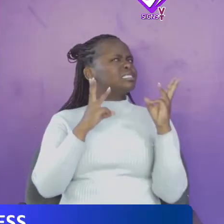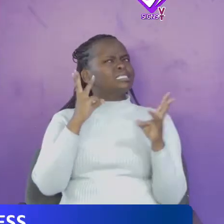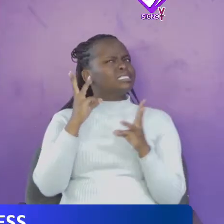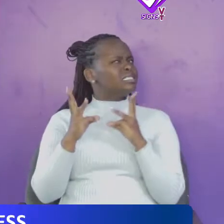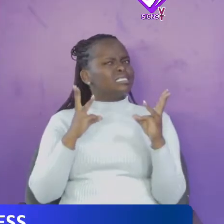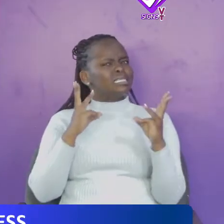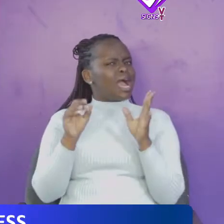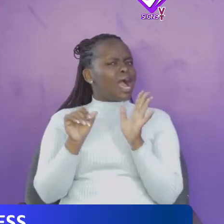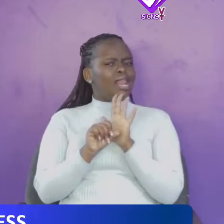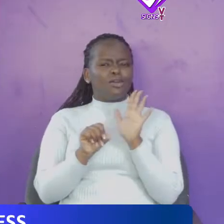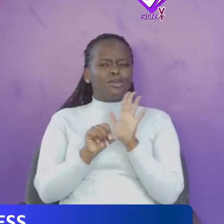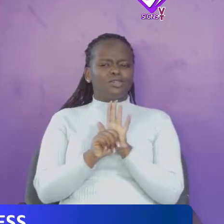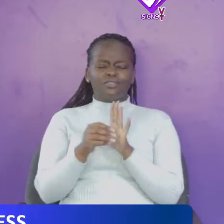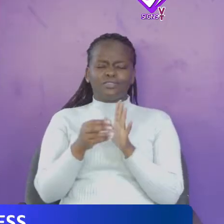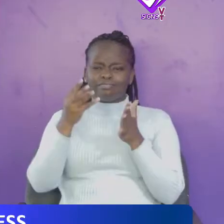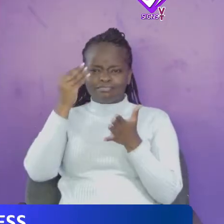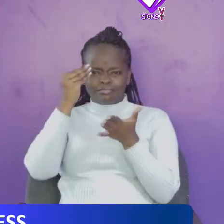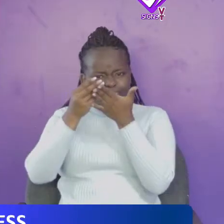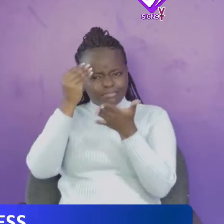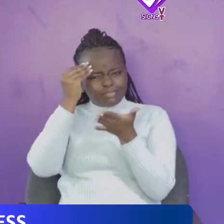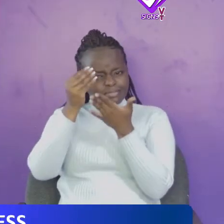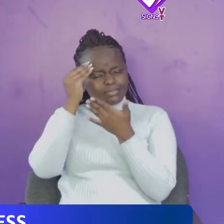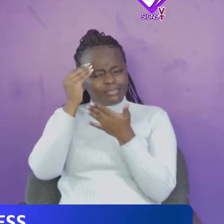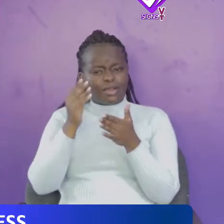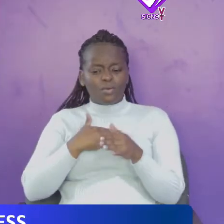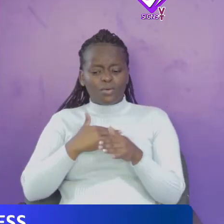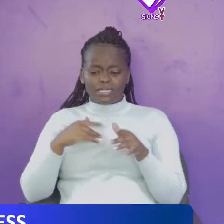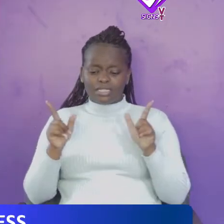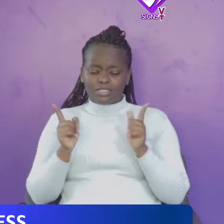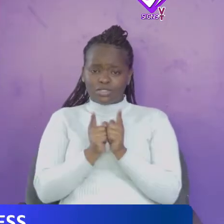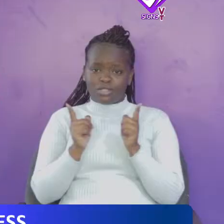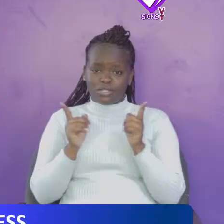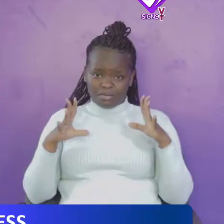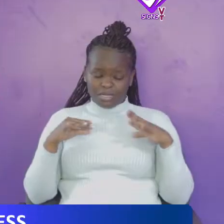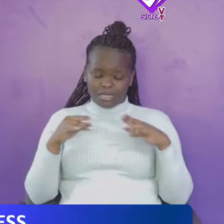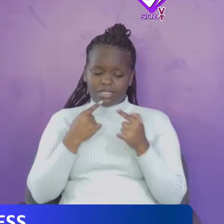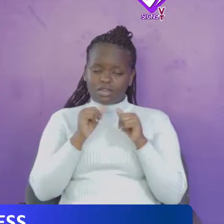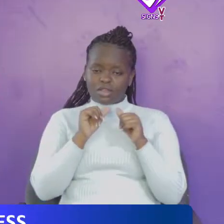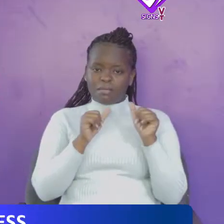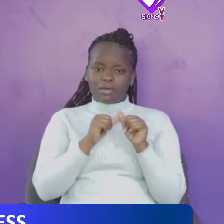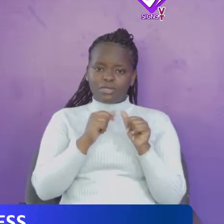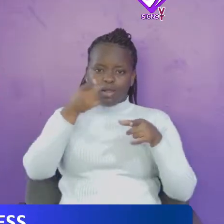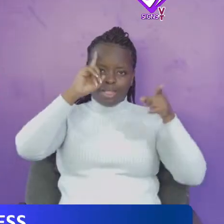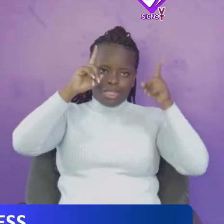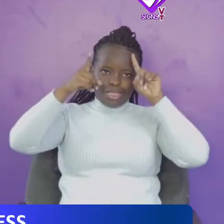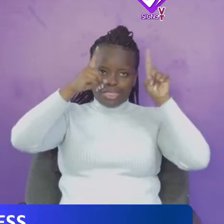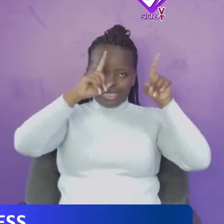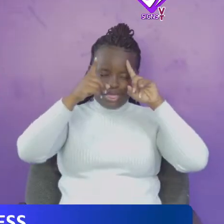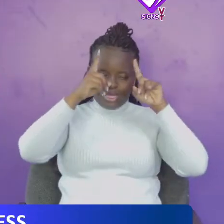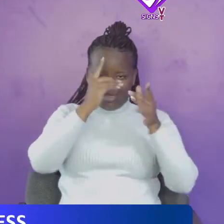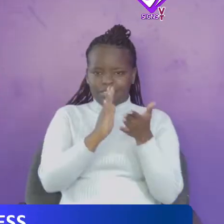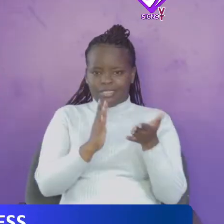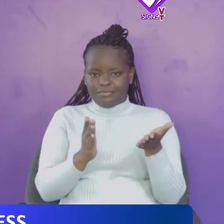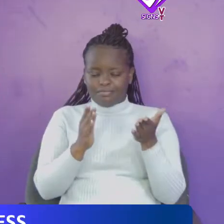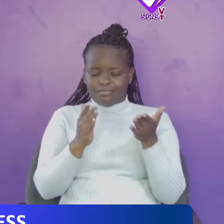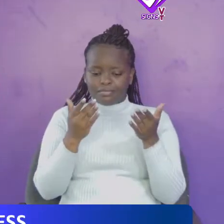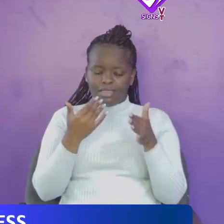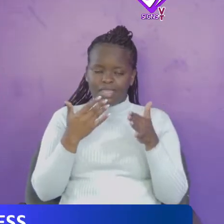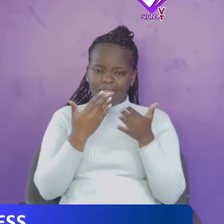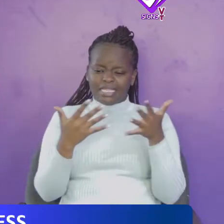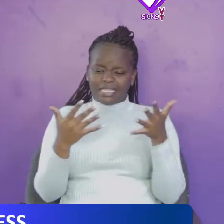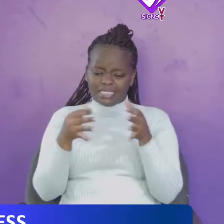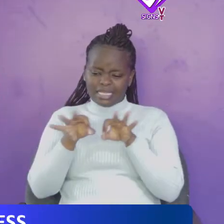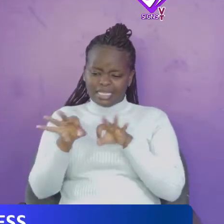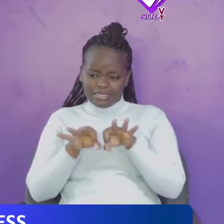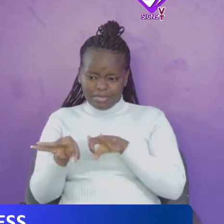biology this morning. But I want us to go for a short break. When we come back, I want us to talk about some of the misconceptions because some of the things that you have explained,